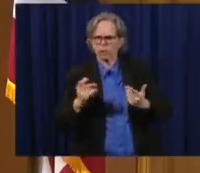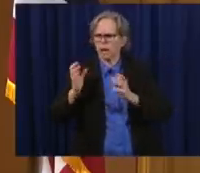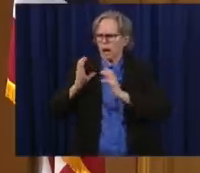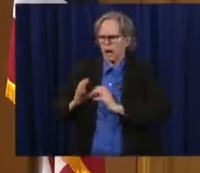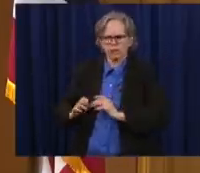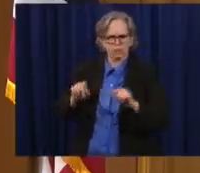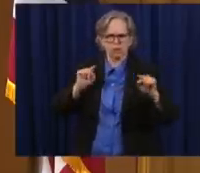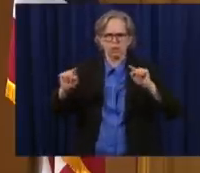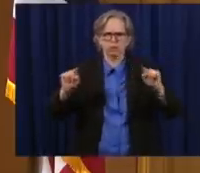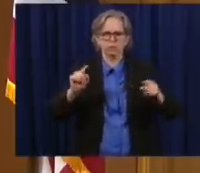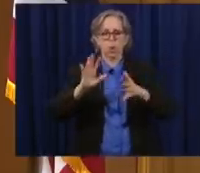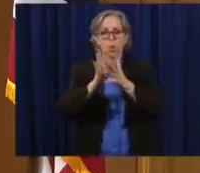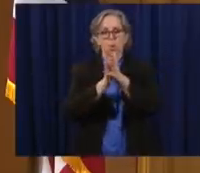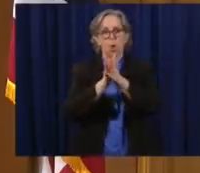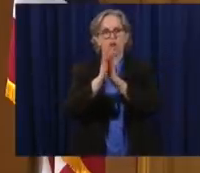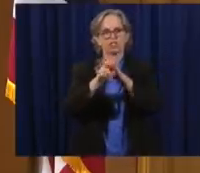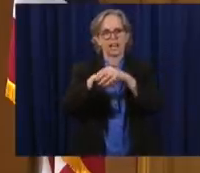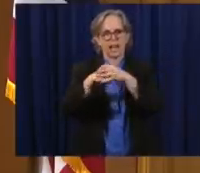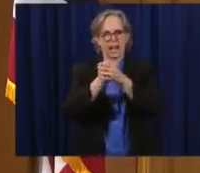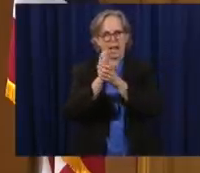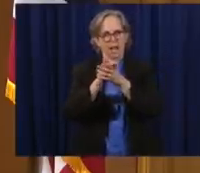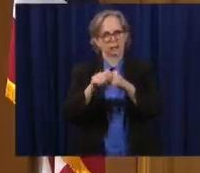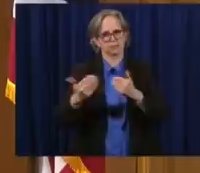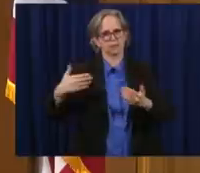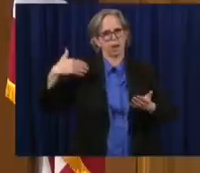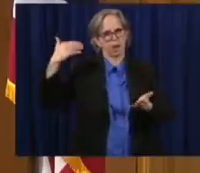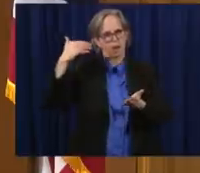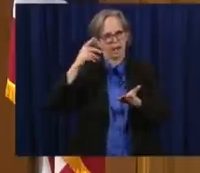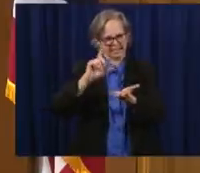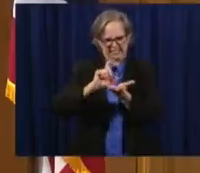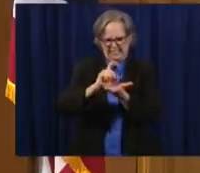hands, to sanitize their hands.